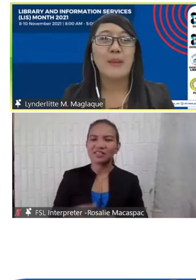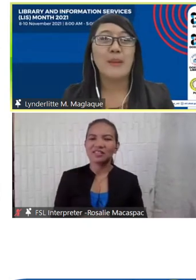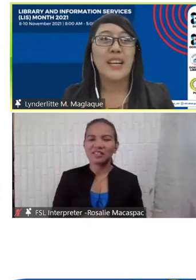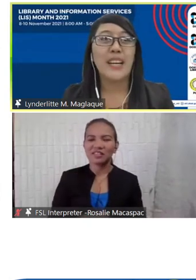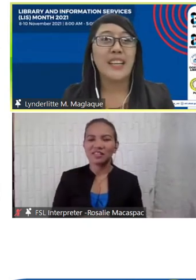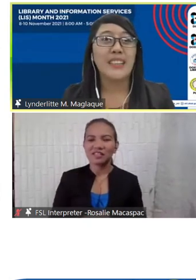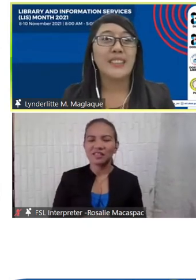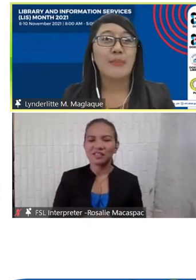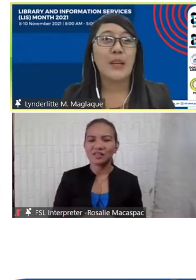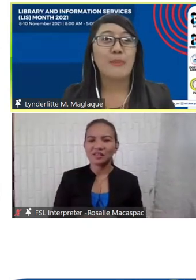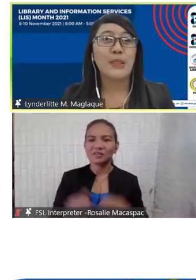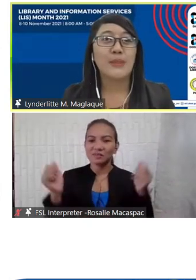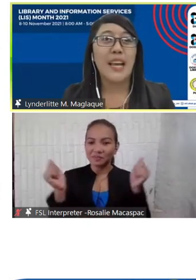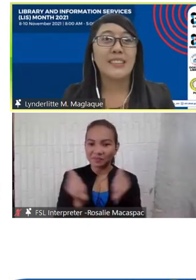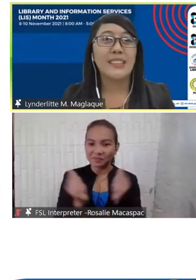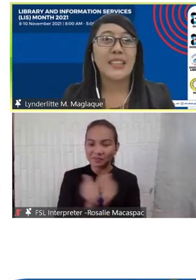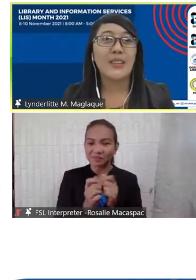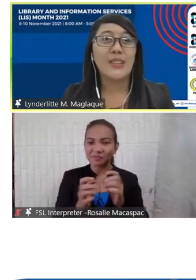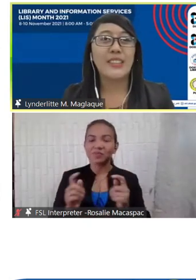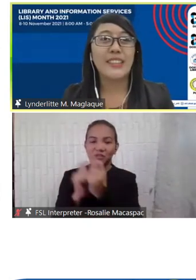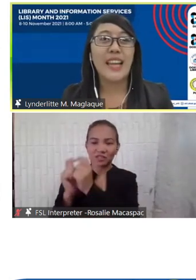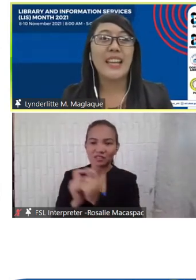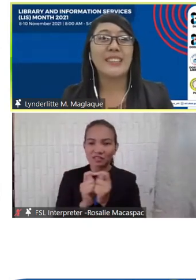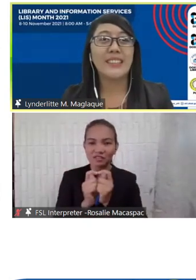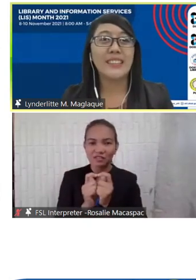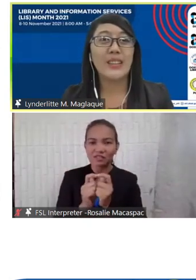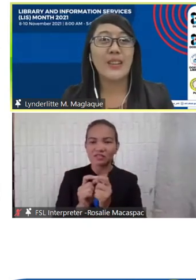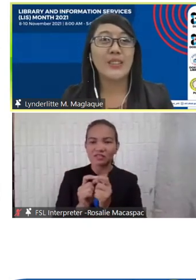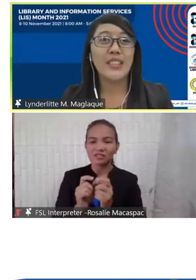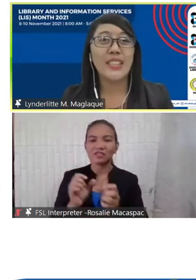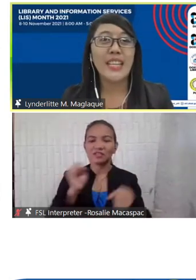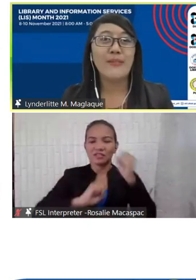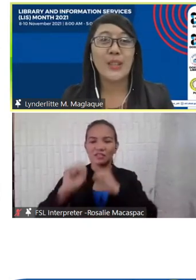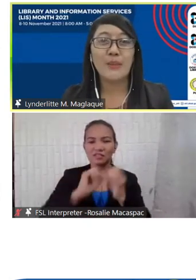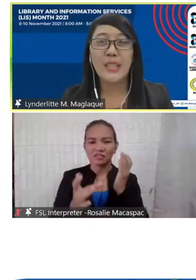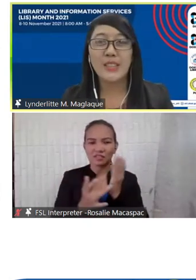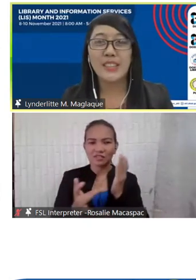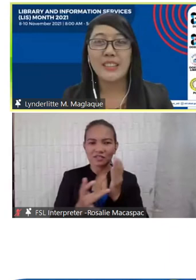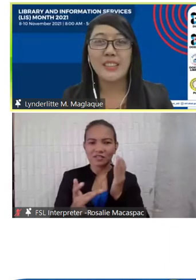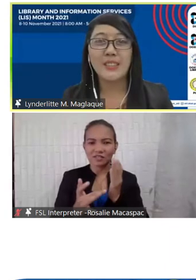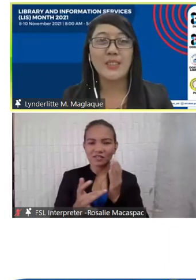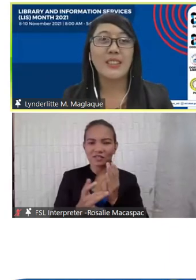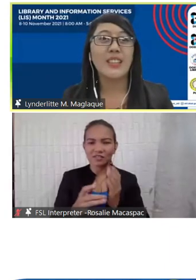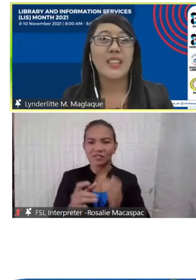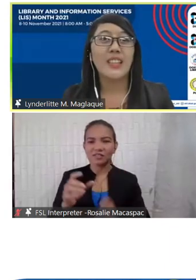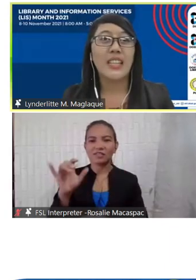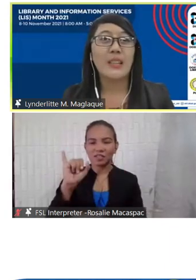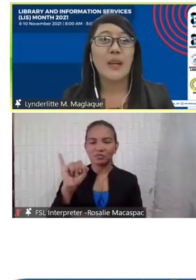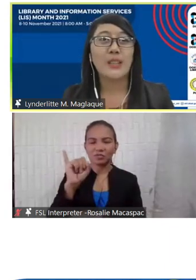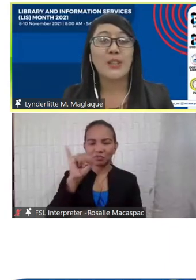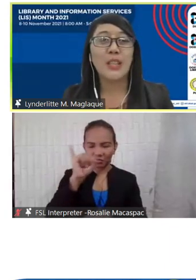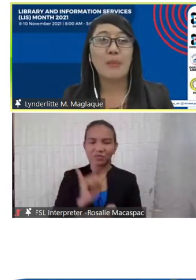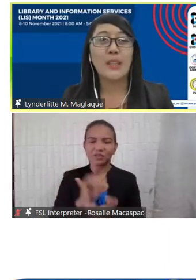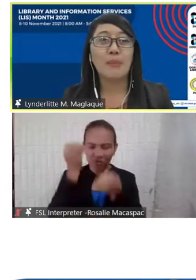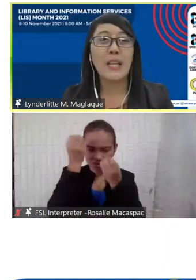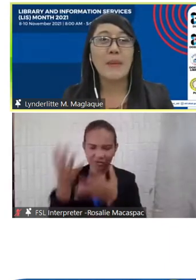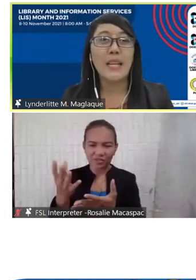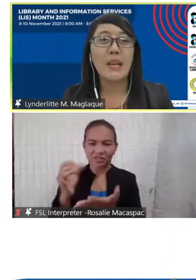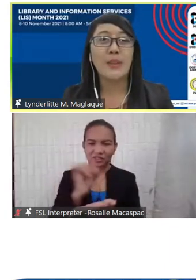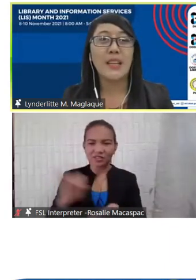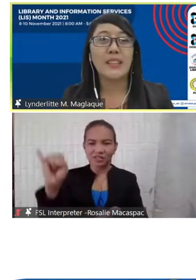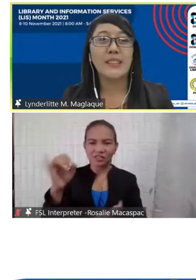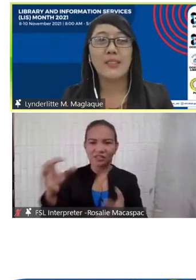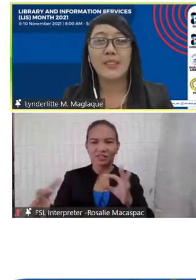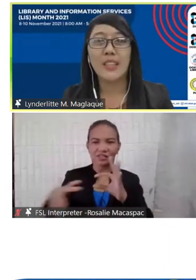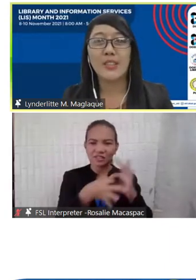on behalf of the Department of Science and Technology, Science and Technology Information Institute, in partnership with the